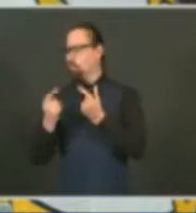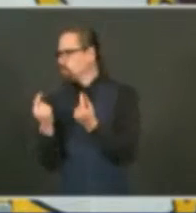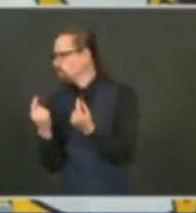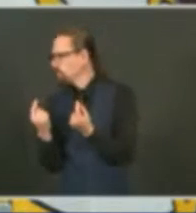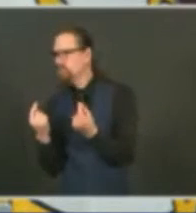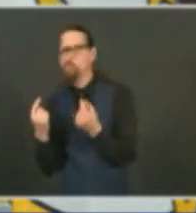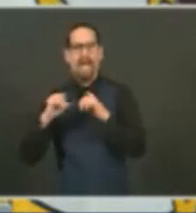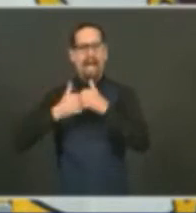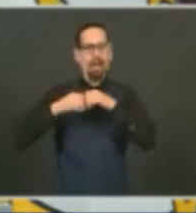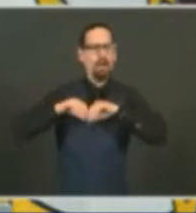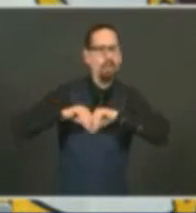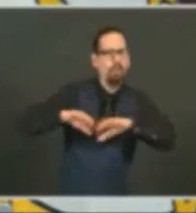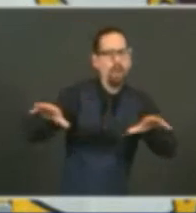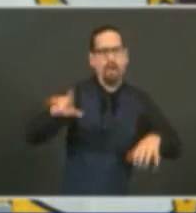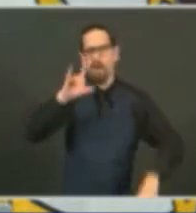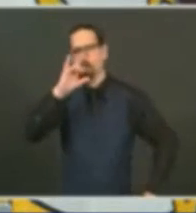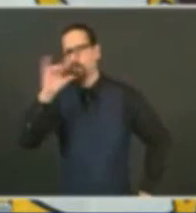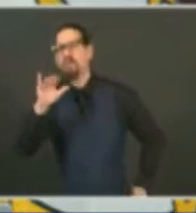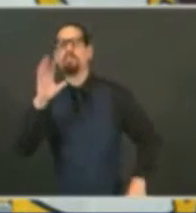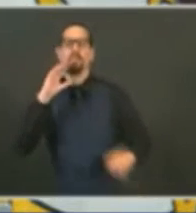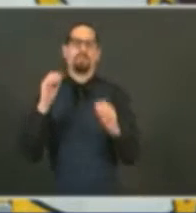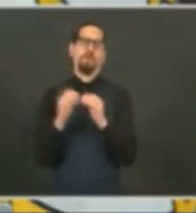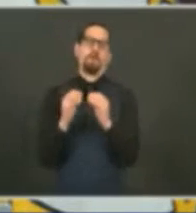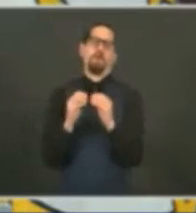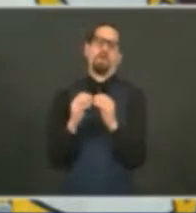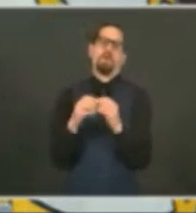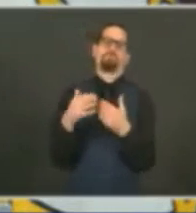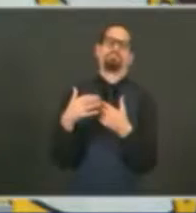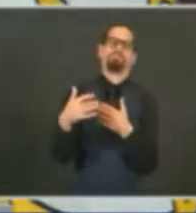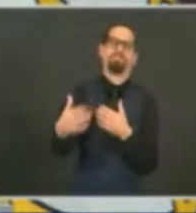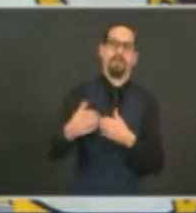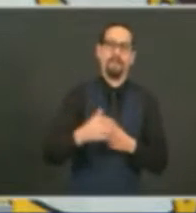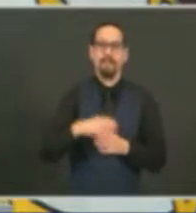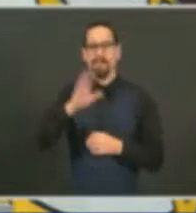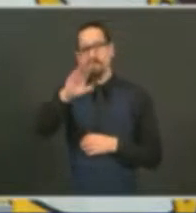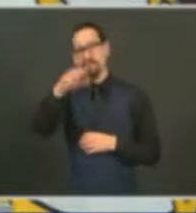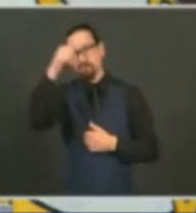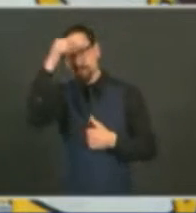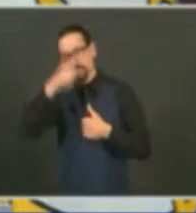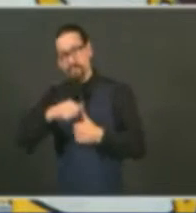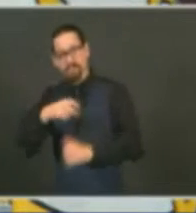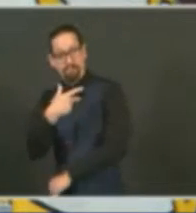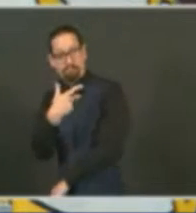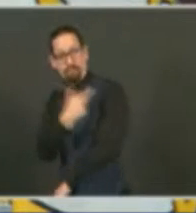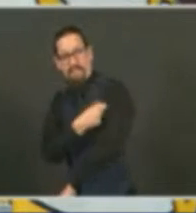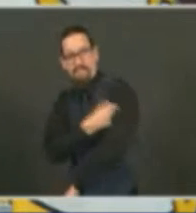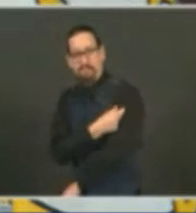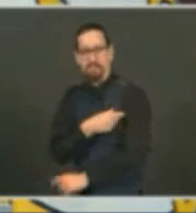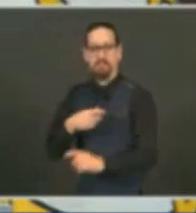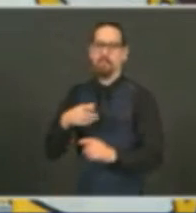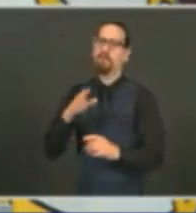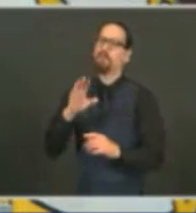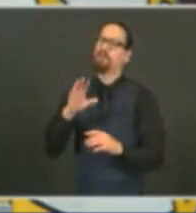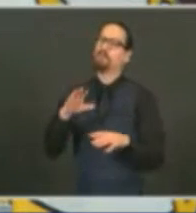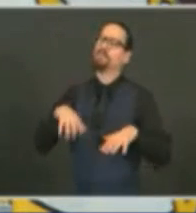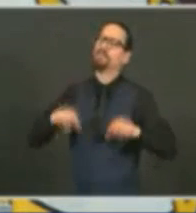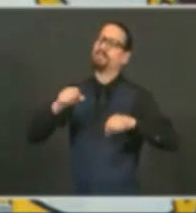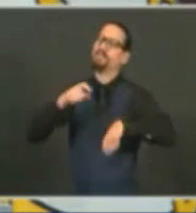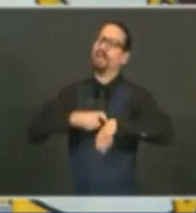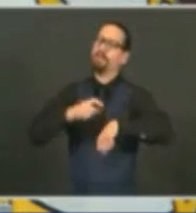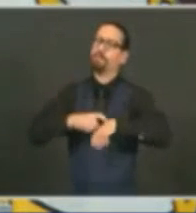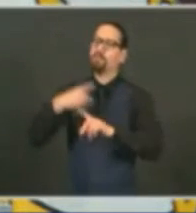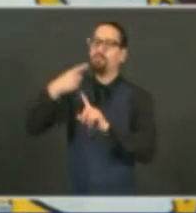But as I said, the vaccine is coming to us over the course of months, not weeks. And everybody needs